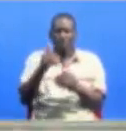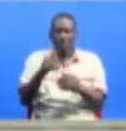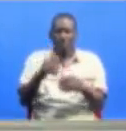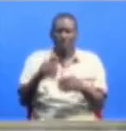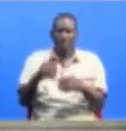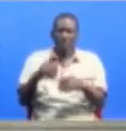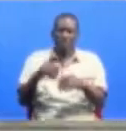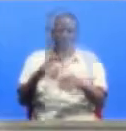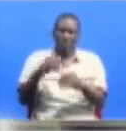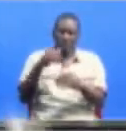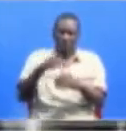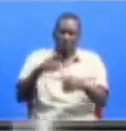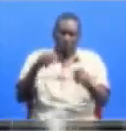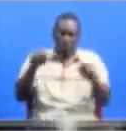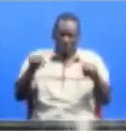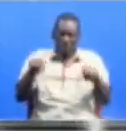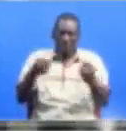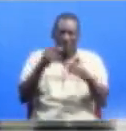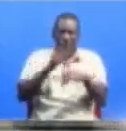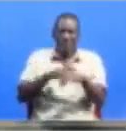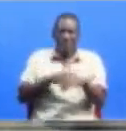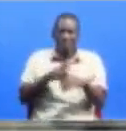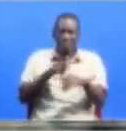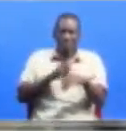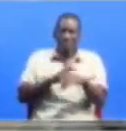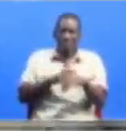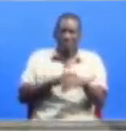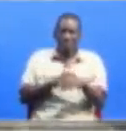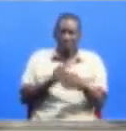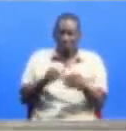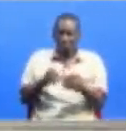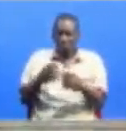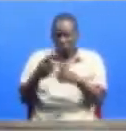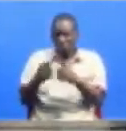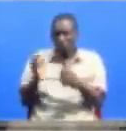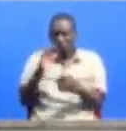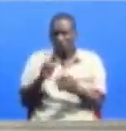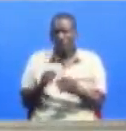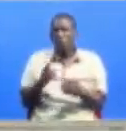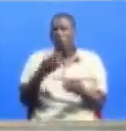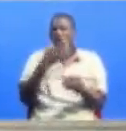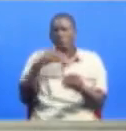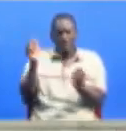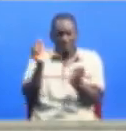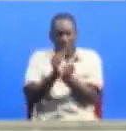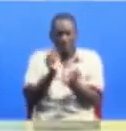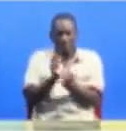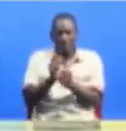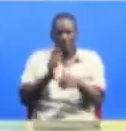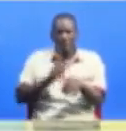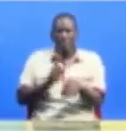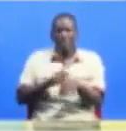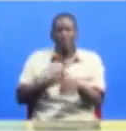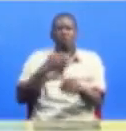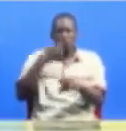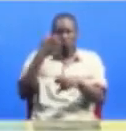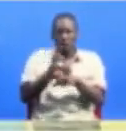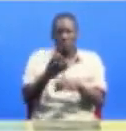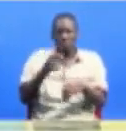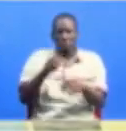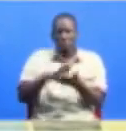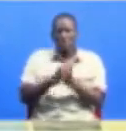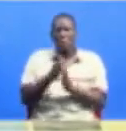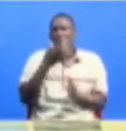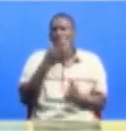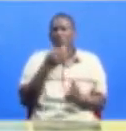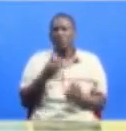seclusion. It is said one man punished him as a way of hardening him into a man. Normally, we train